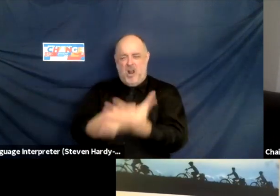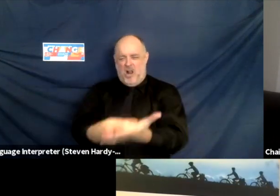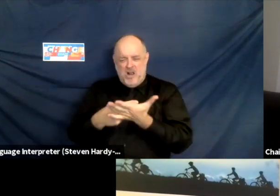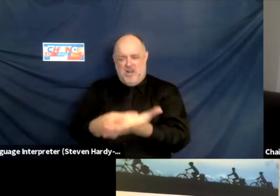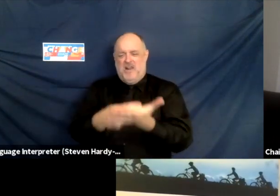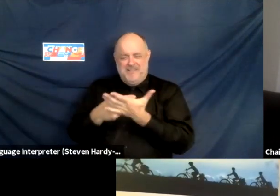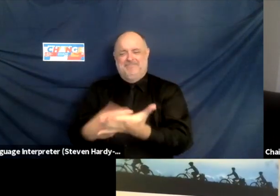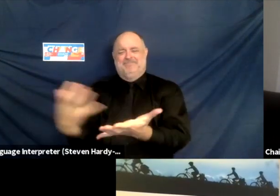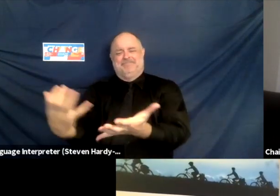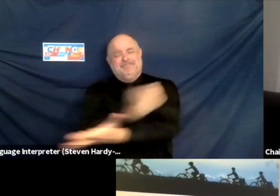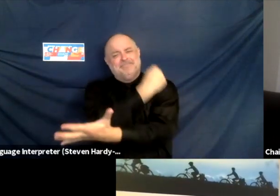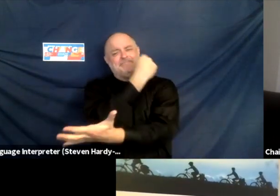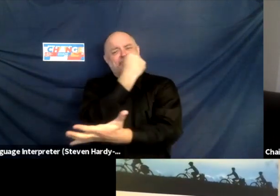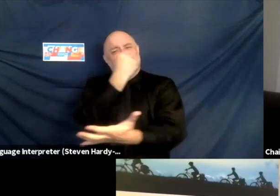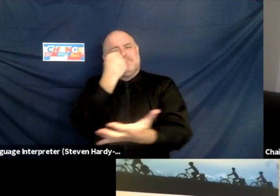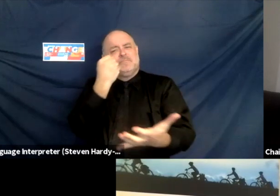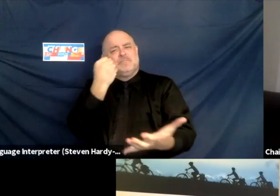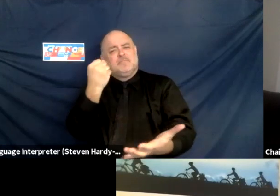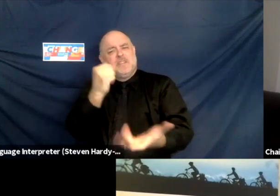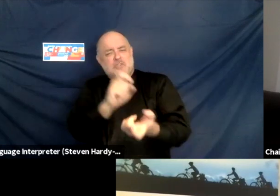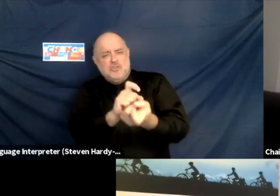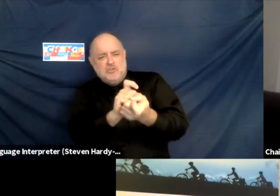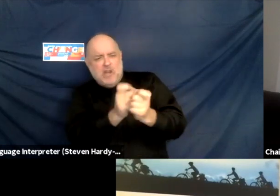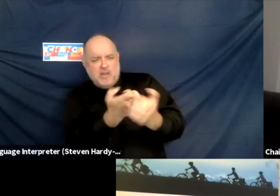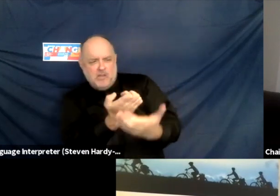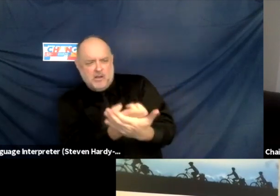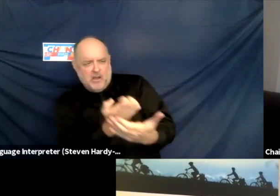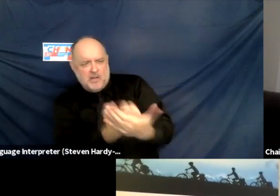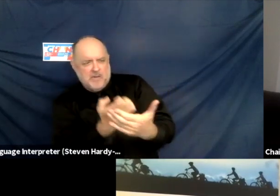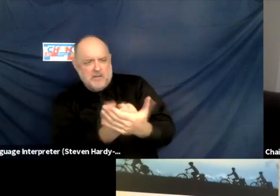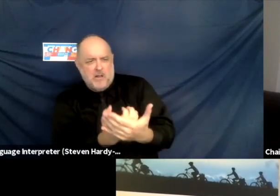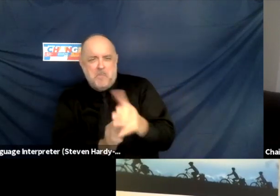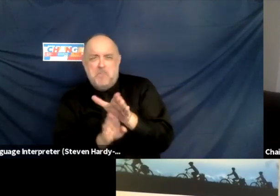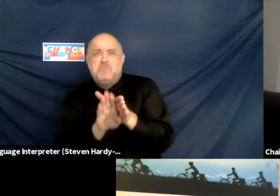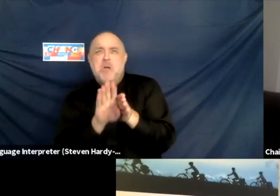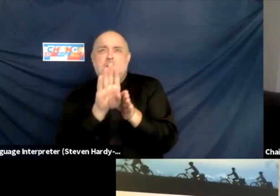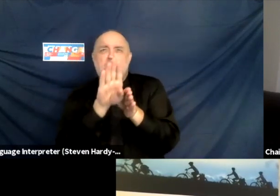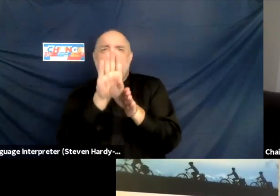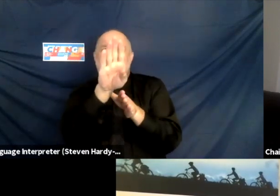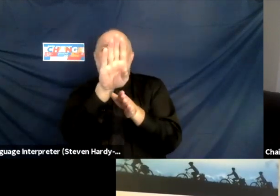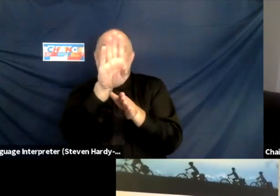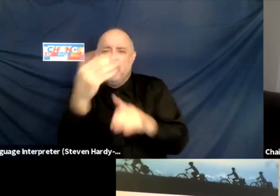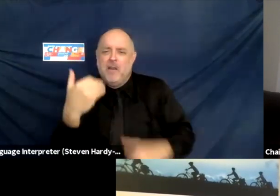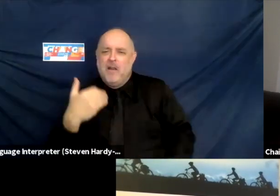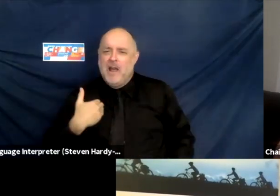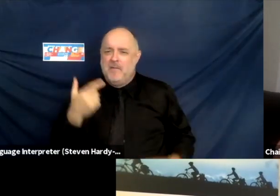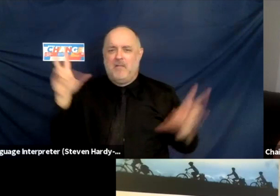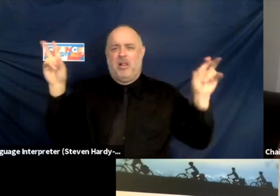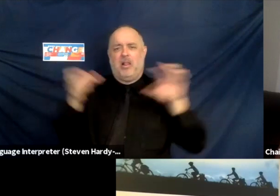momentum and to shift our economy into high gear. We have a saying in Delaware, some of you heard the saying, it says,